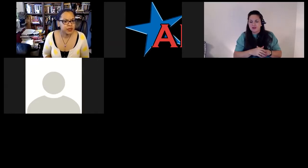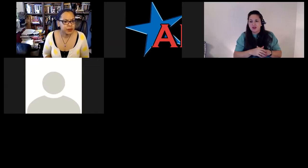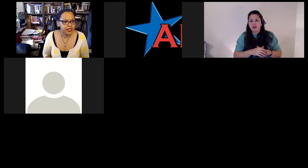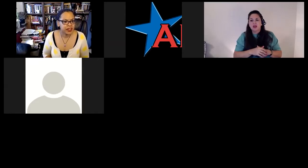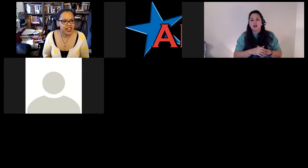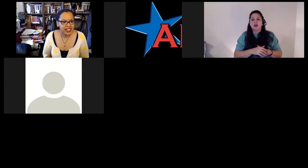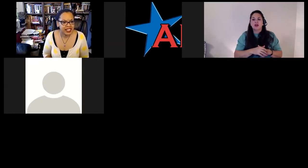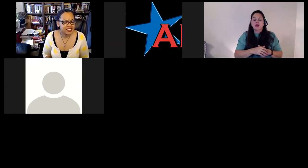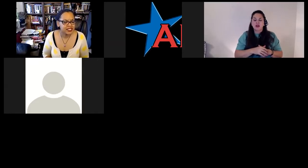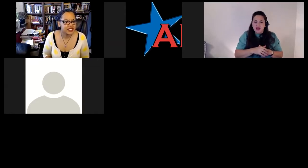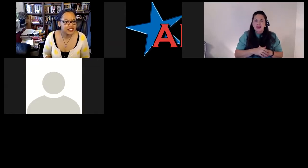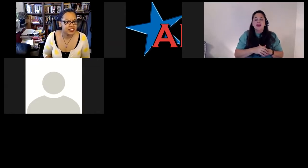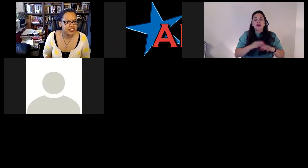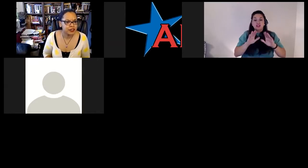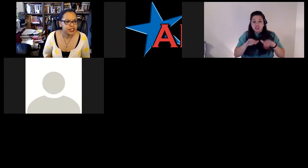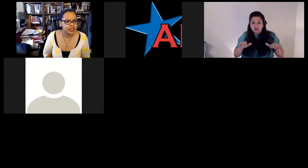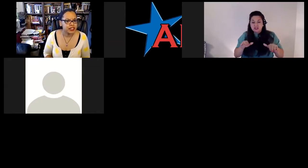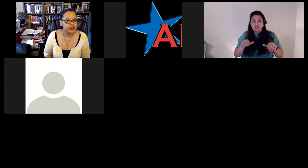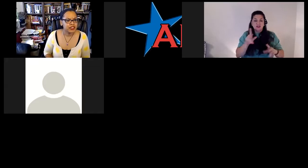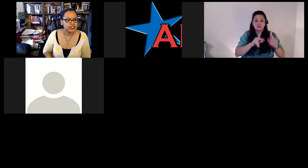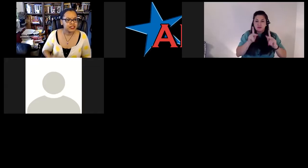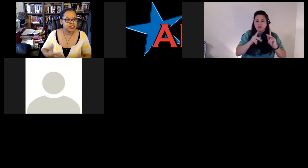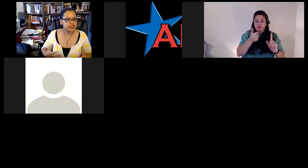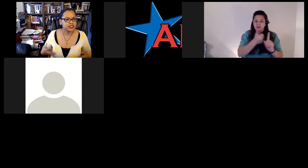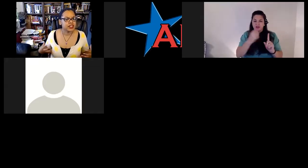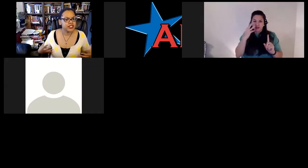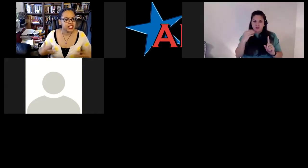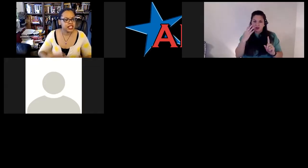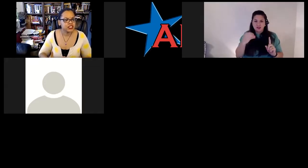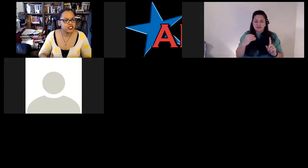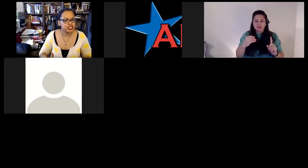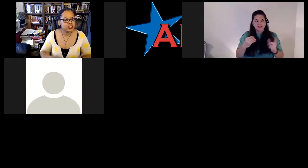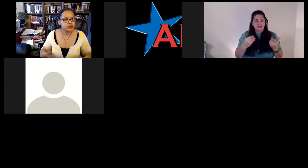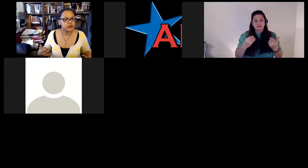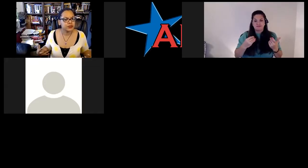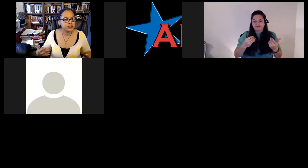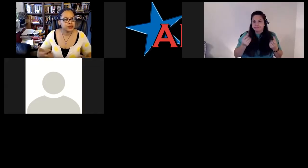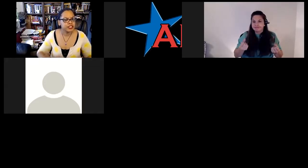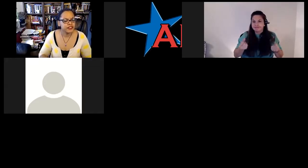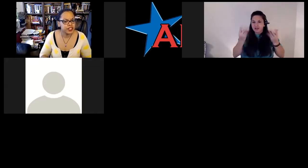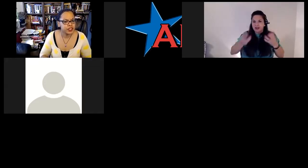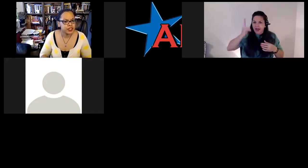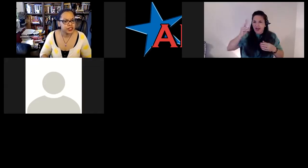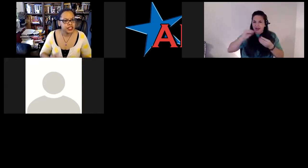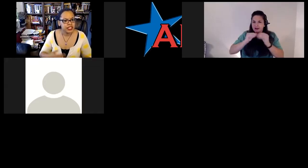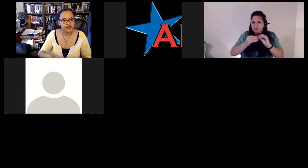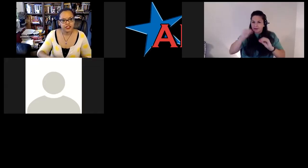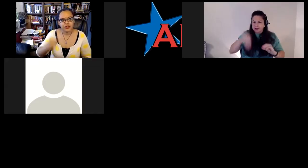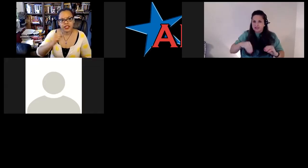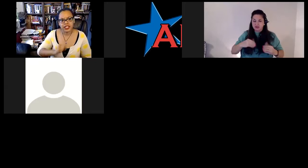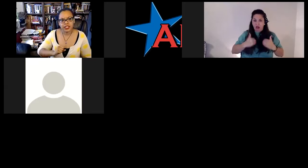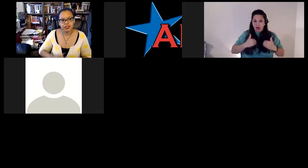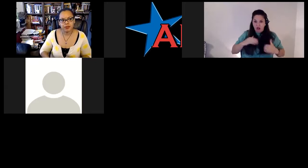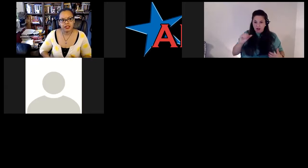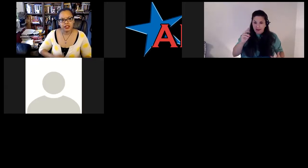and people have high instances of things like lung cancer or respiratory failure. If they're